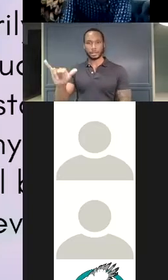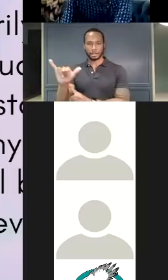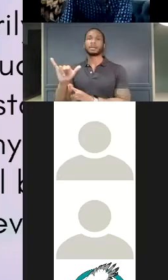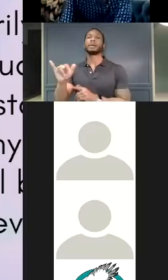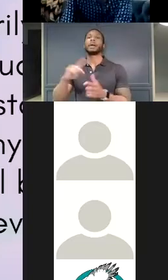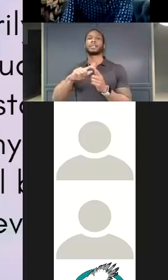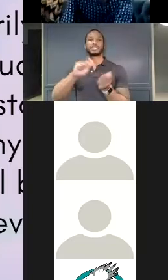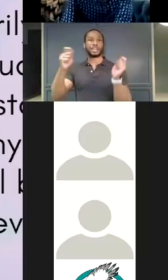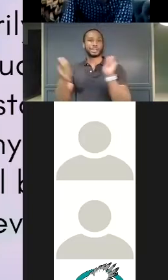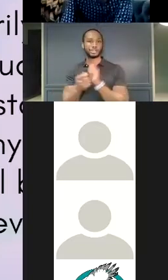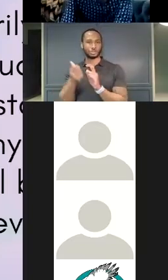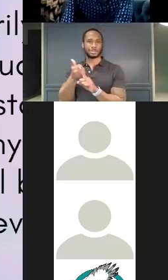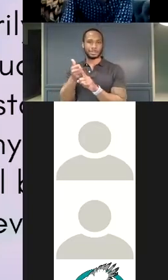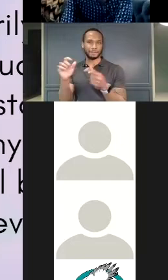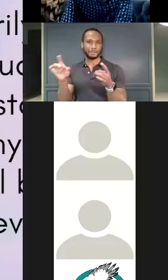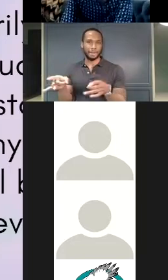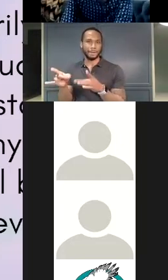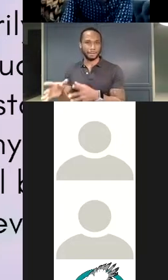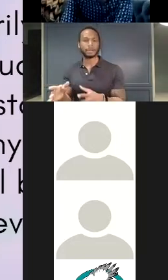kind. So it says,